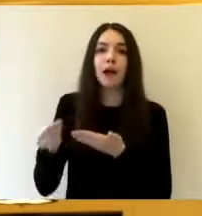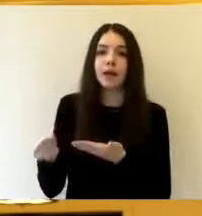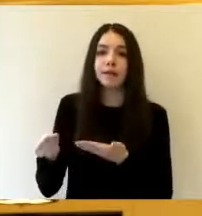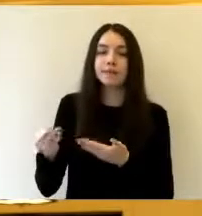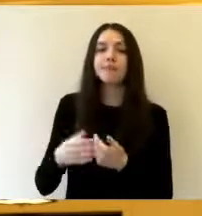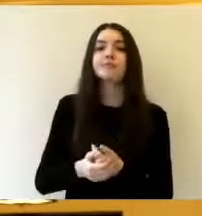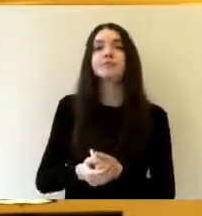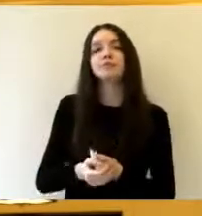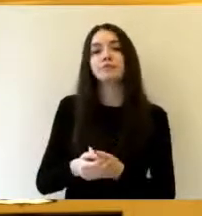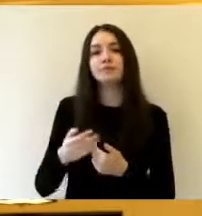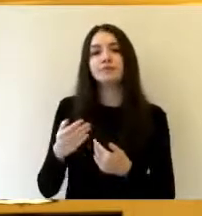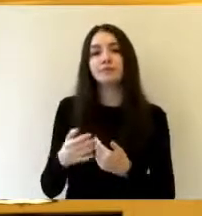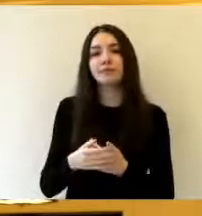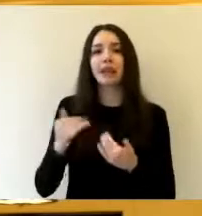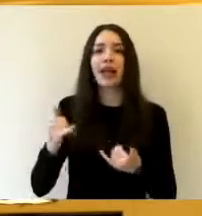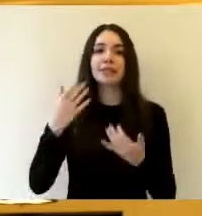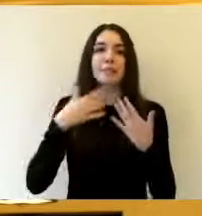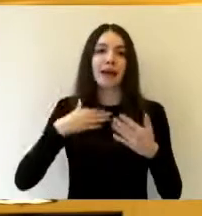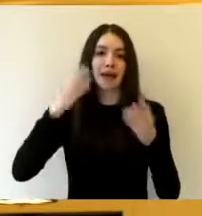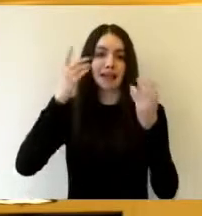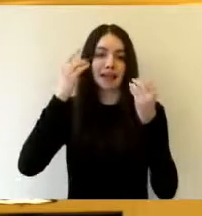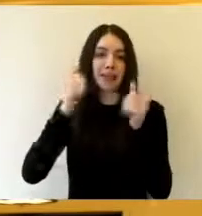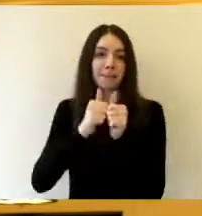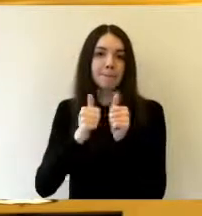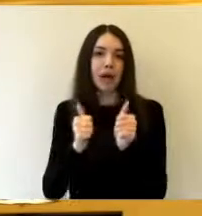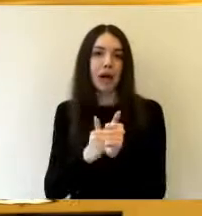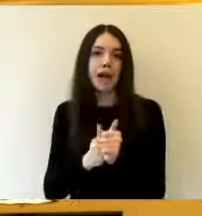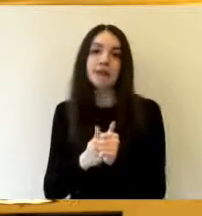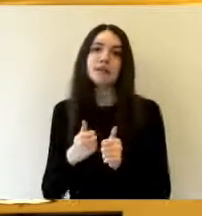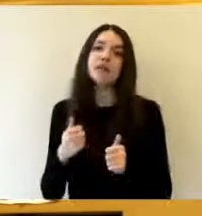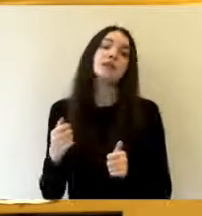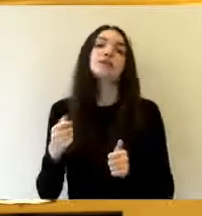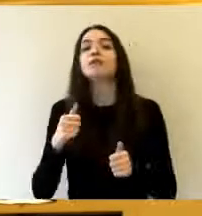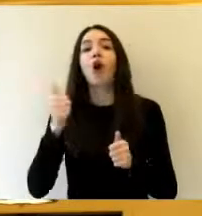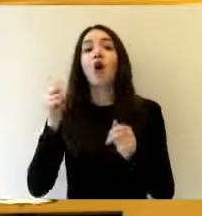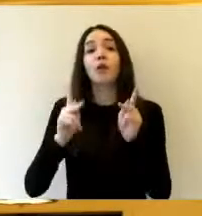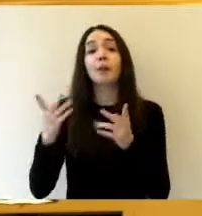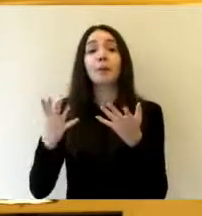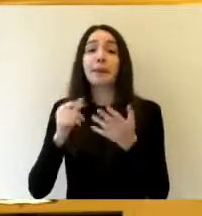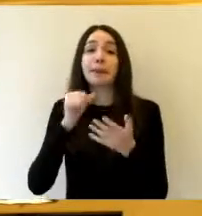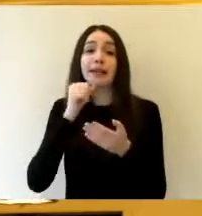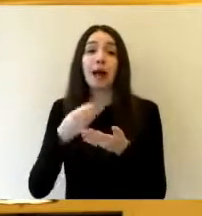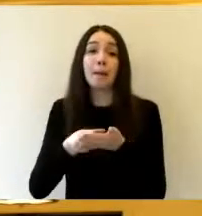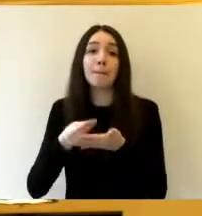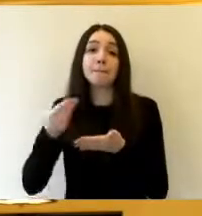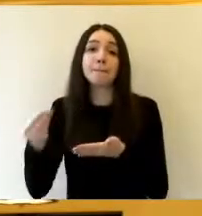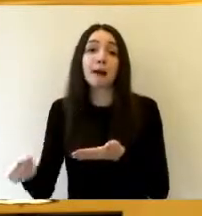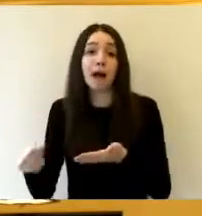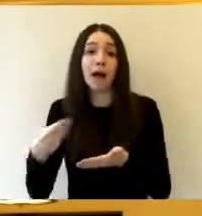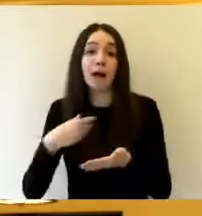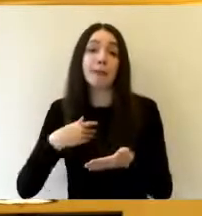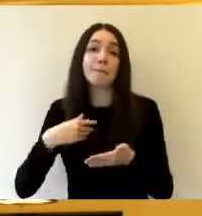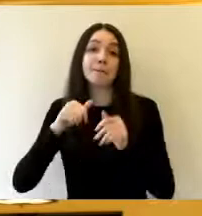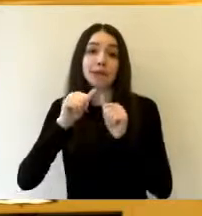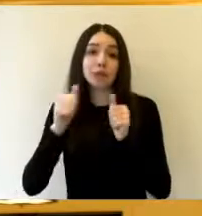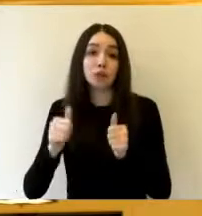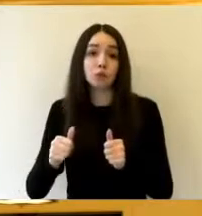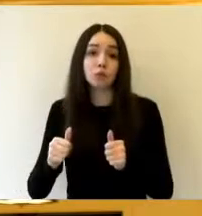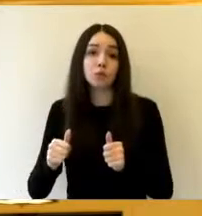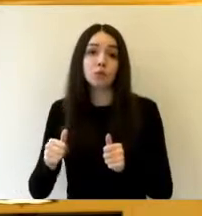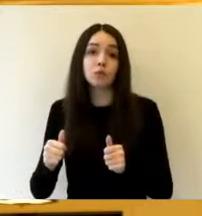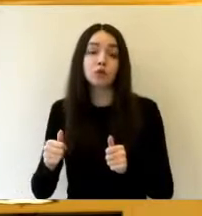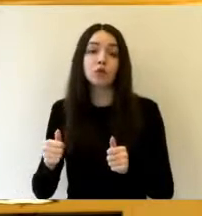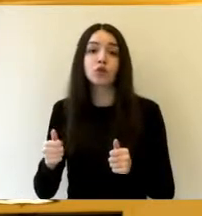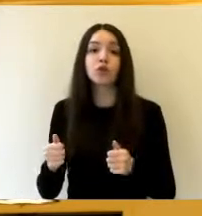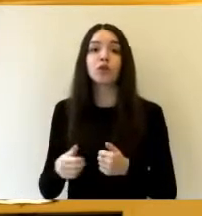choose is, people aren't going to pay me to do this. People are not going to commission these things. It's very unlikely somebody is going to commission a portrait of a person